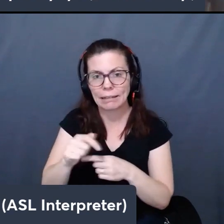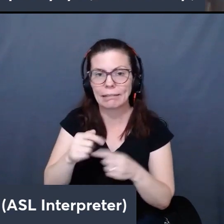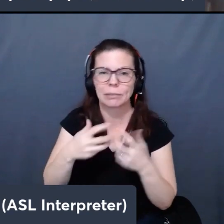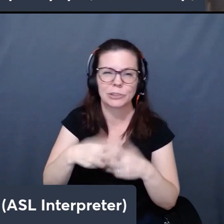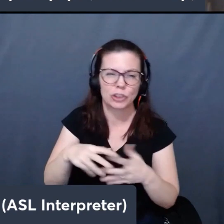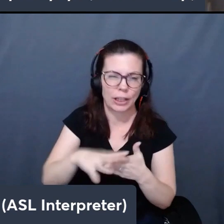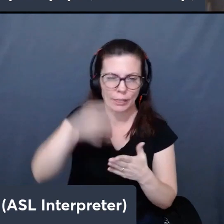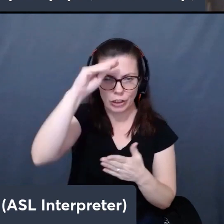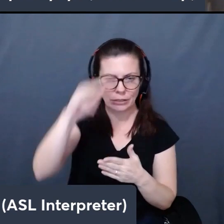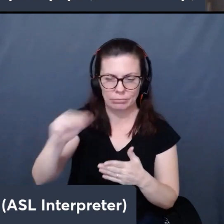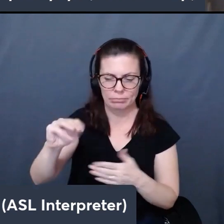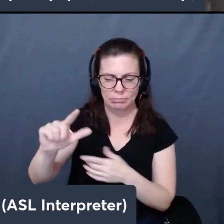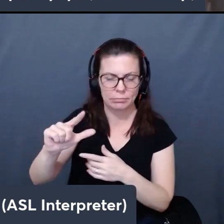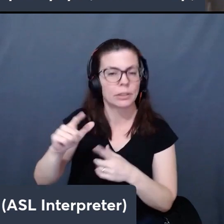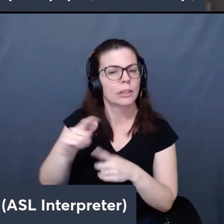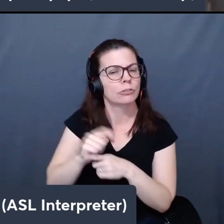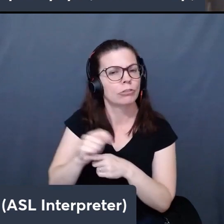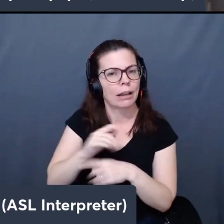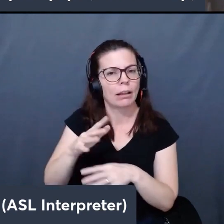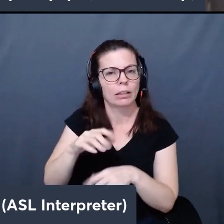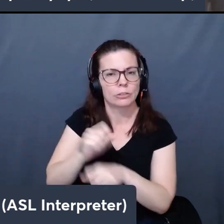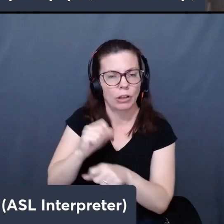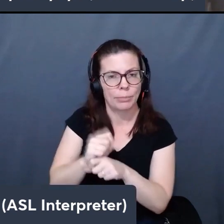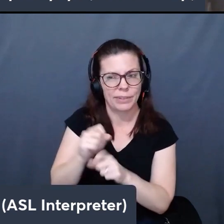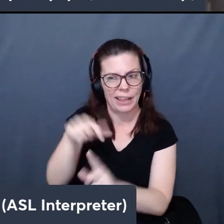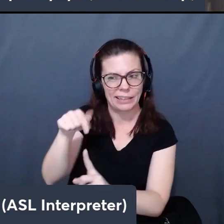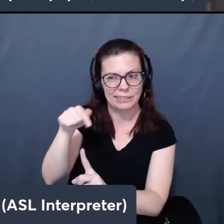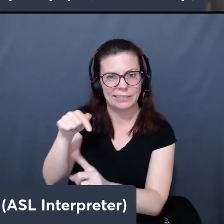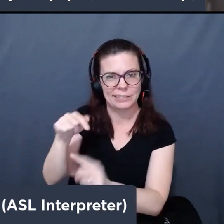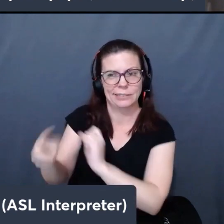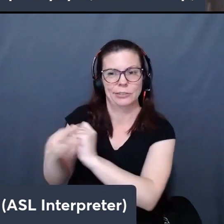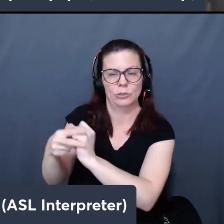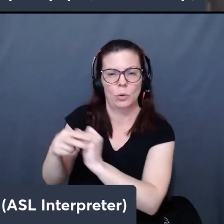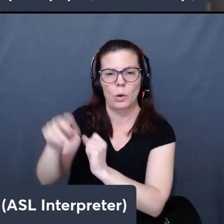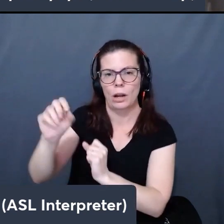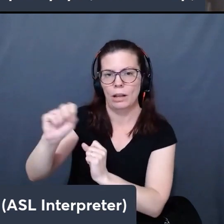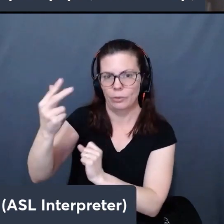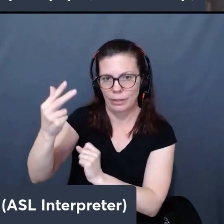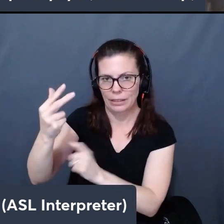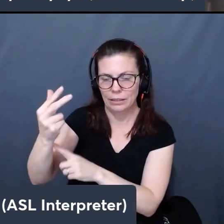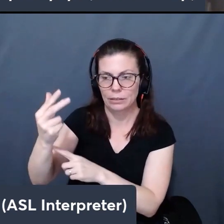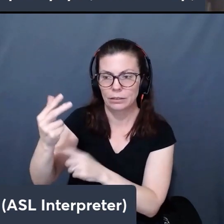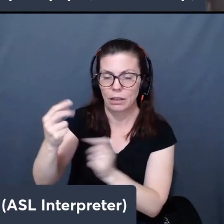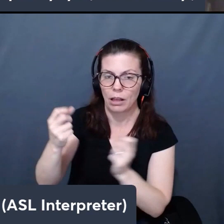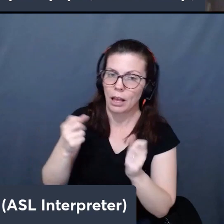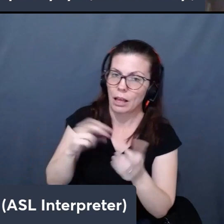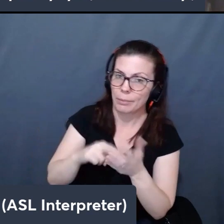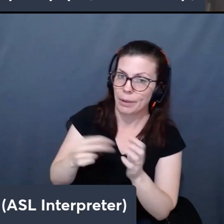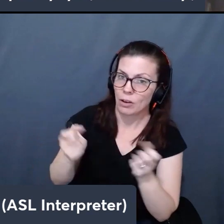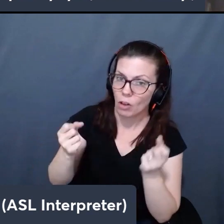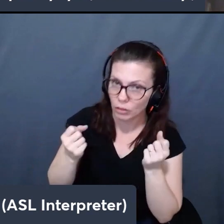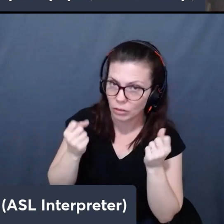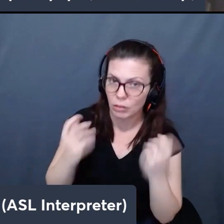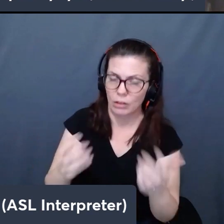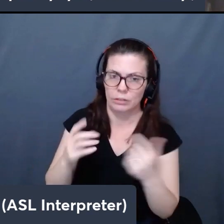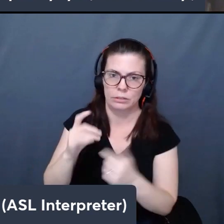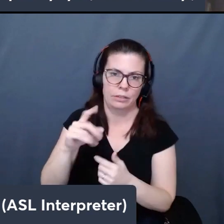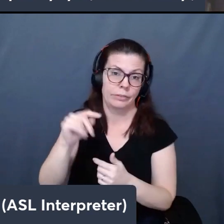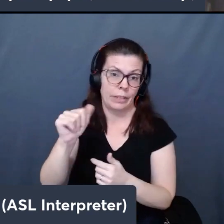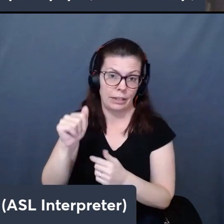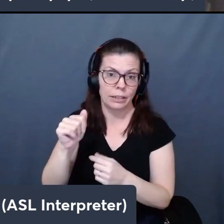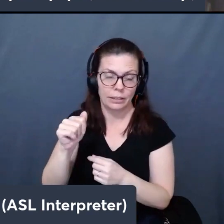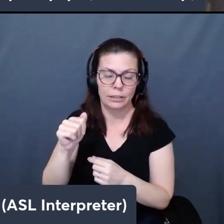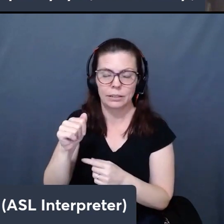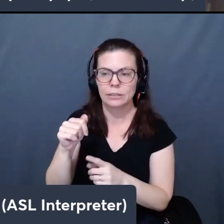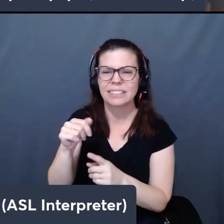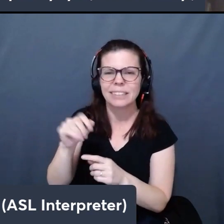of that data, a lot of that data is living in S3, right? And we're talking about lots and lots of data there.